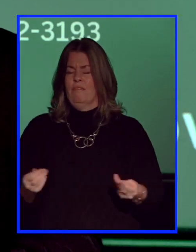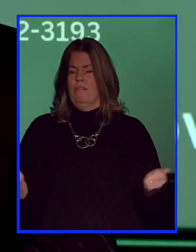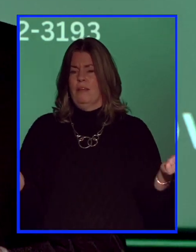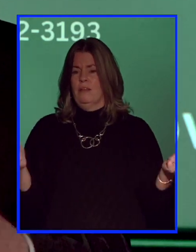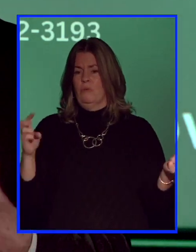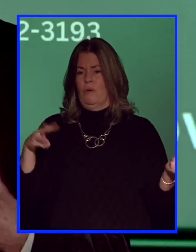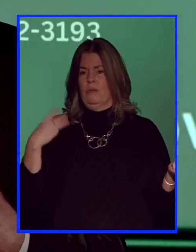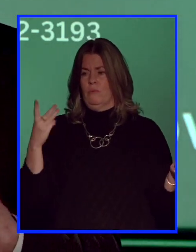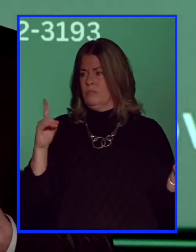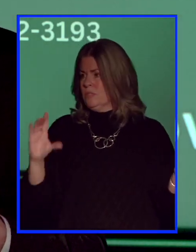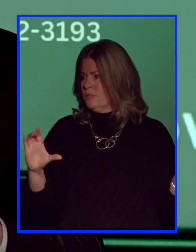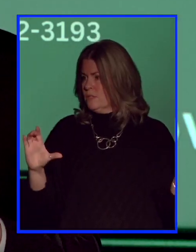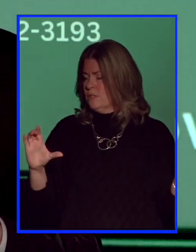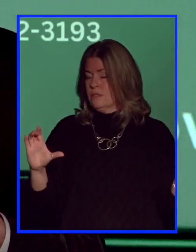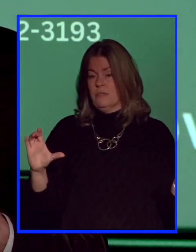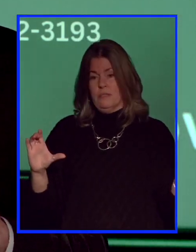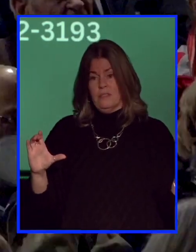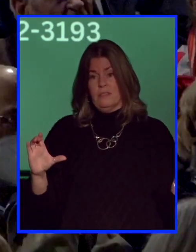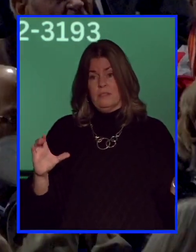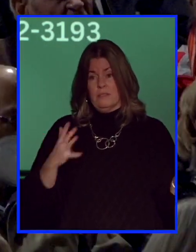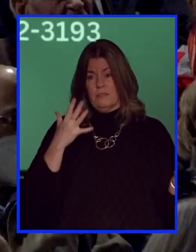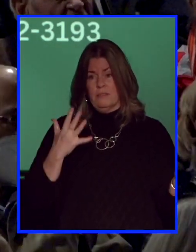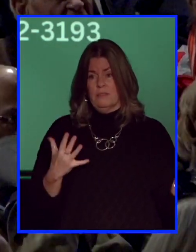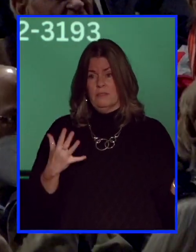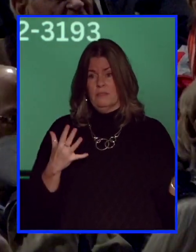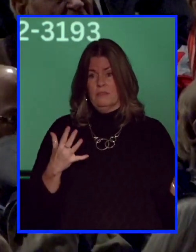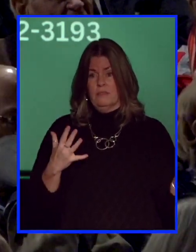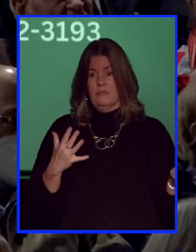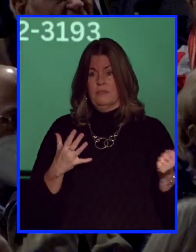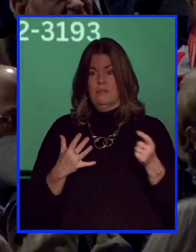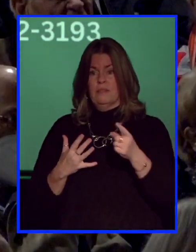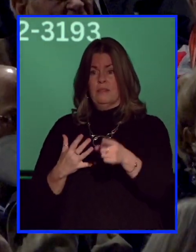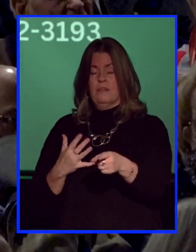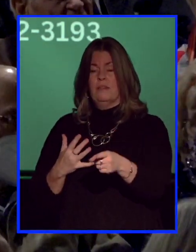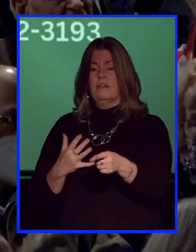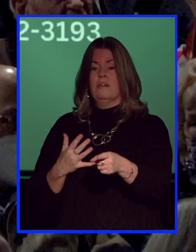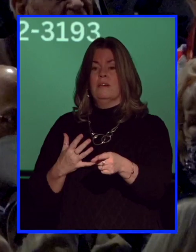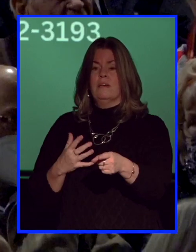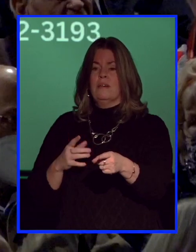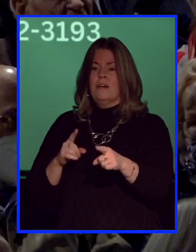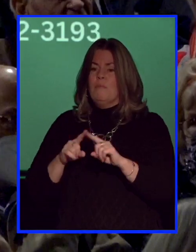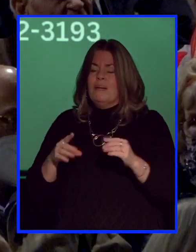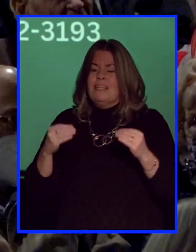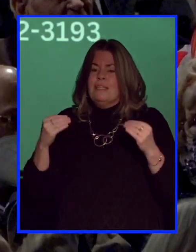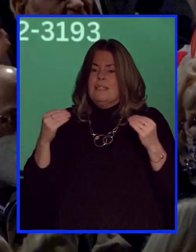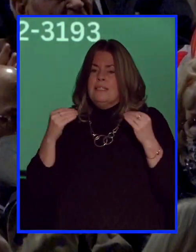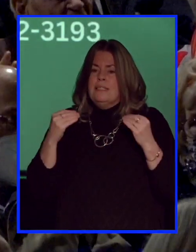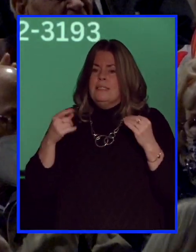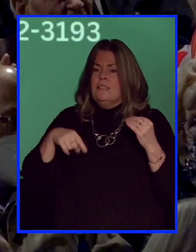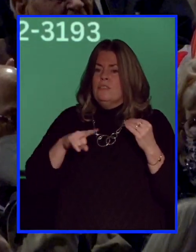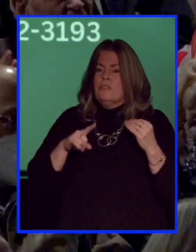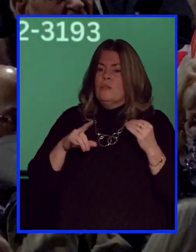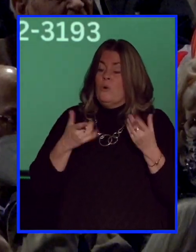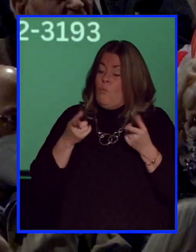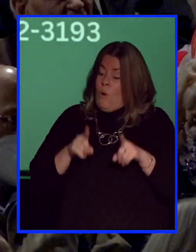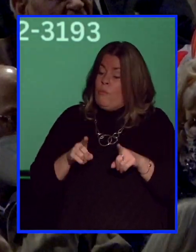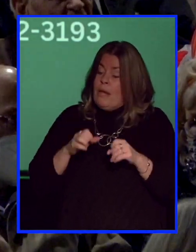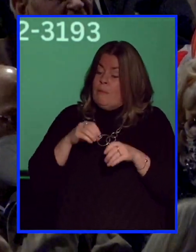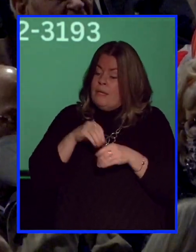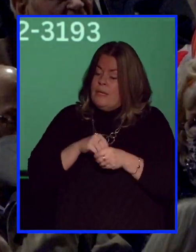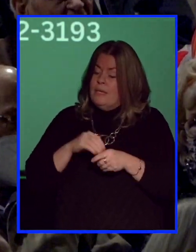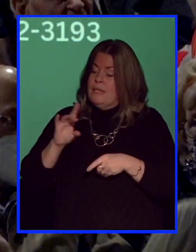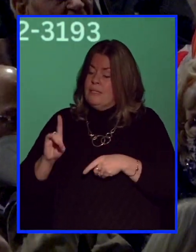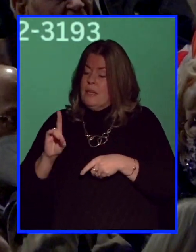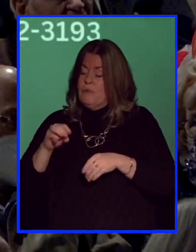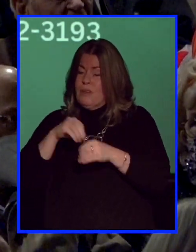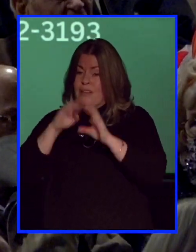D.C., and much to my dismay. Just a little bit. Could you teach us what would happen to a Democrat in the House